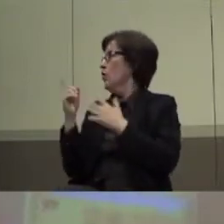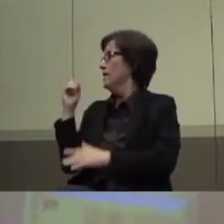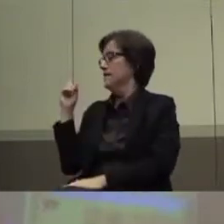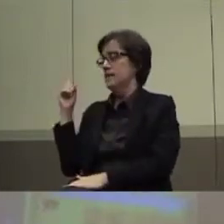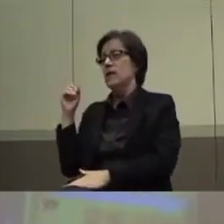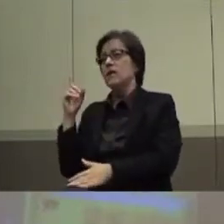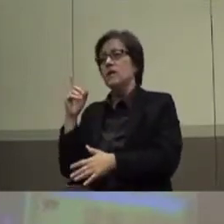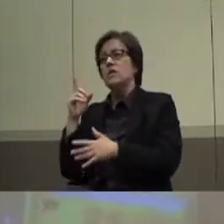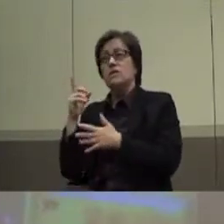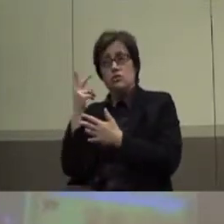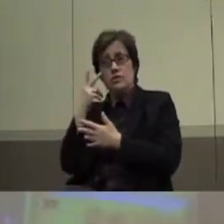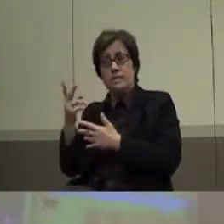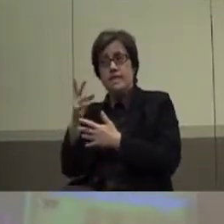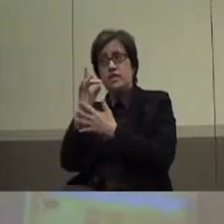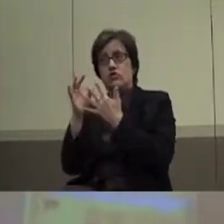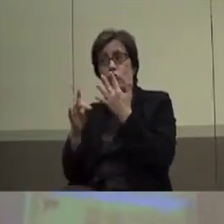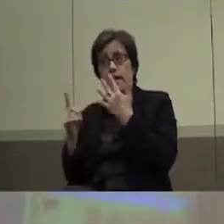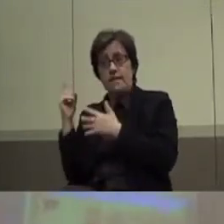for cool?